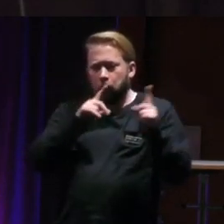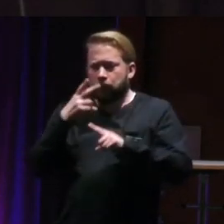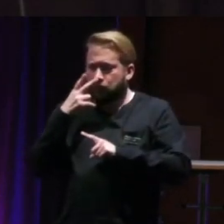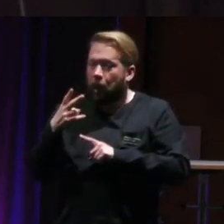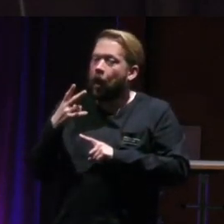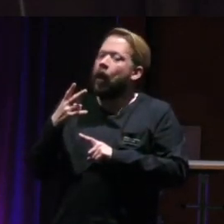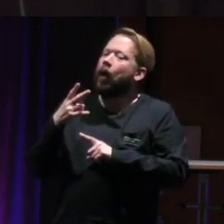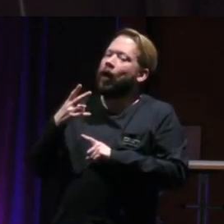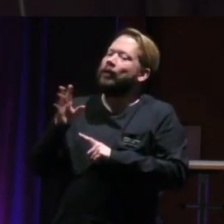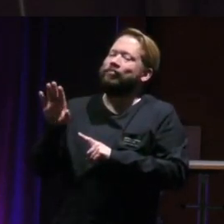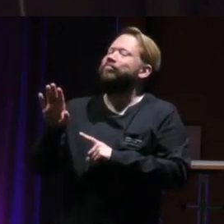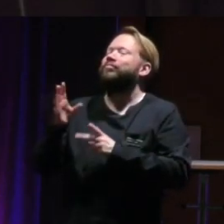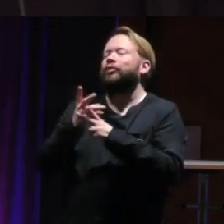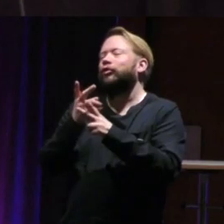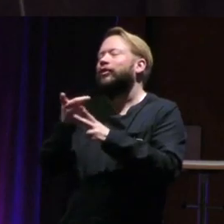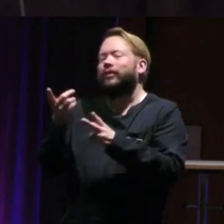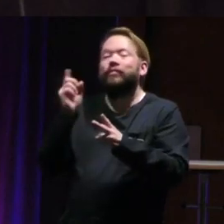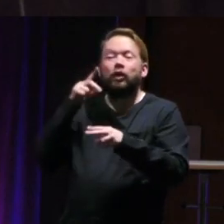not true.